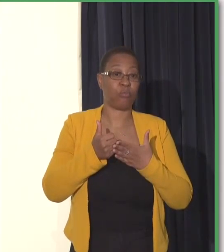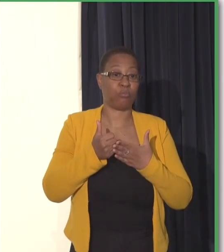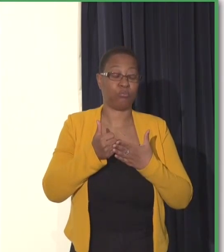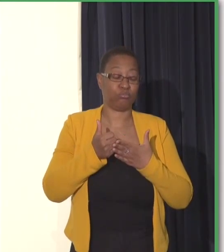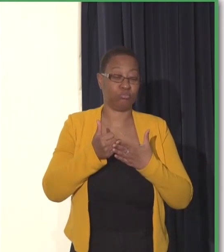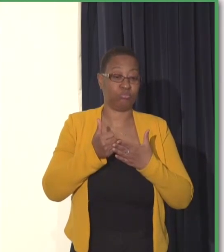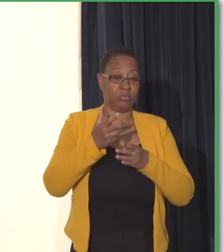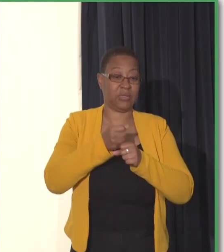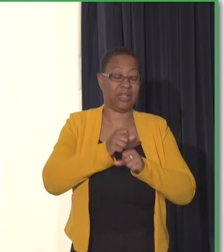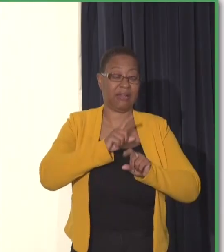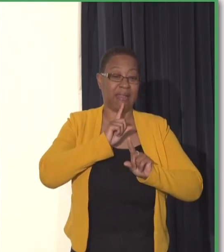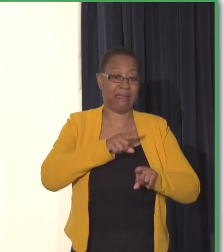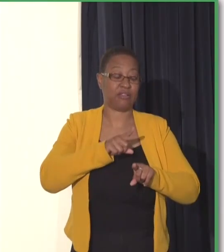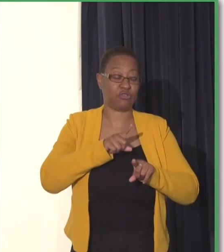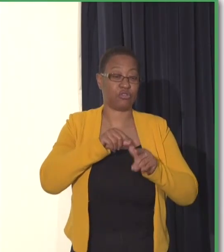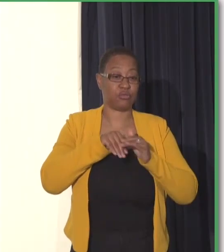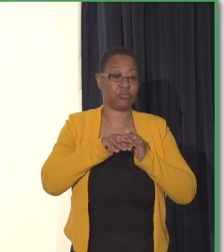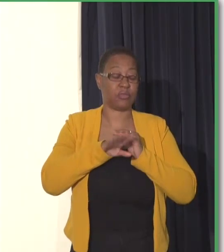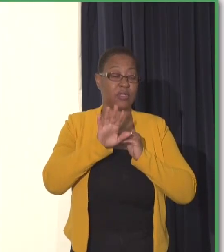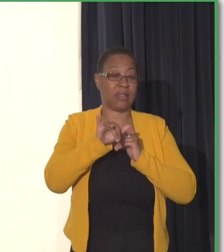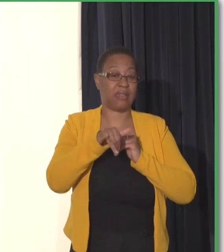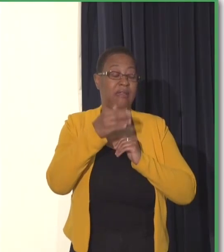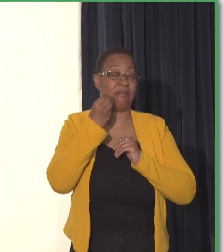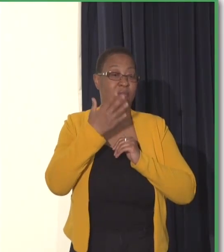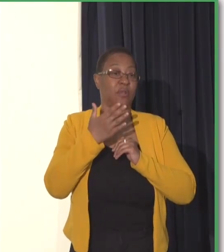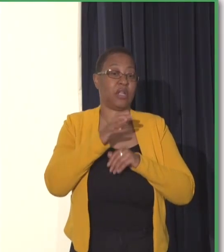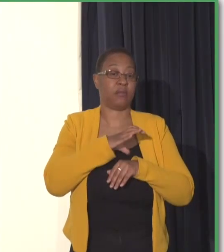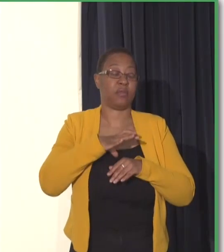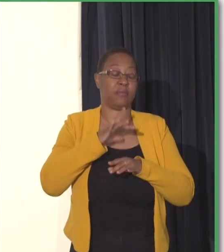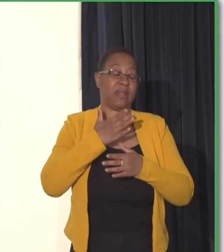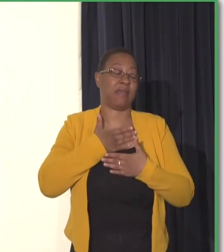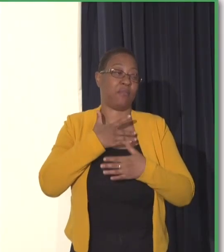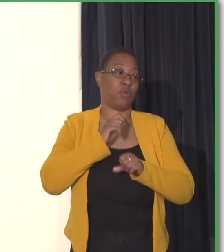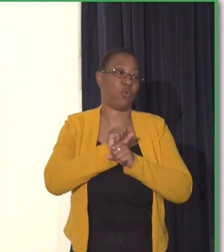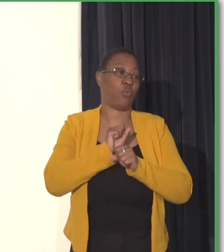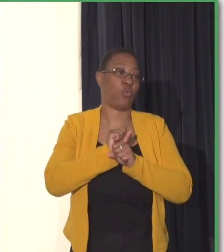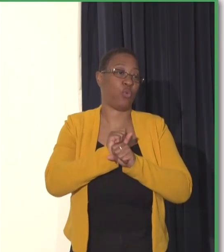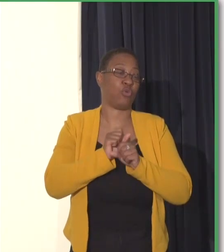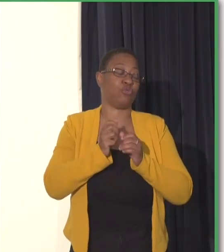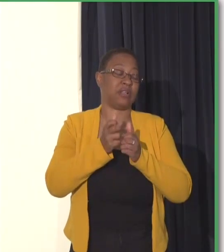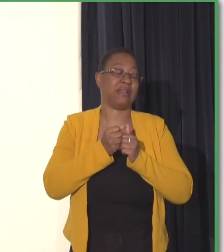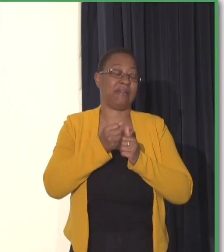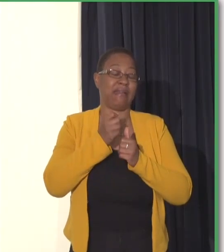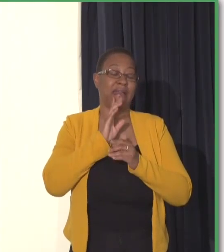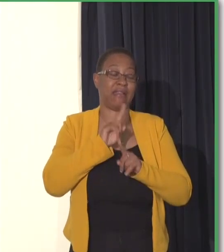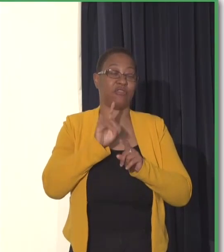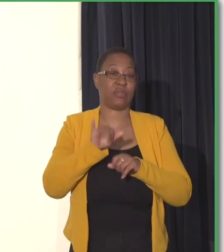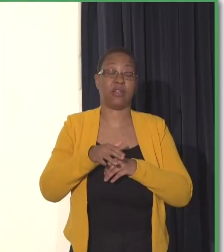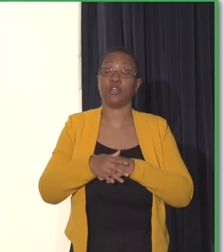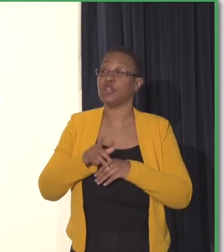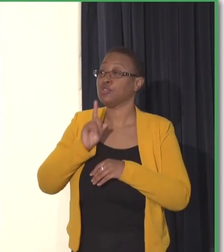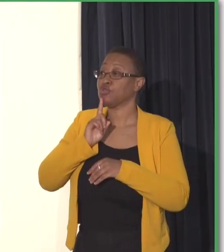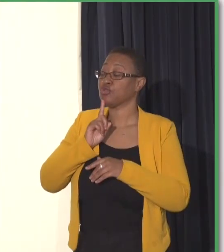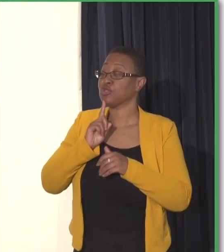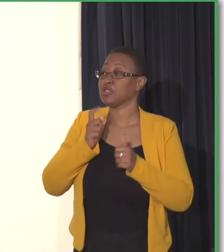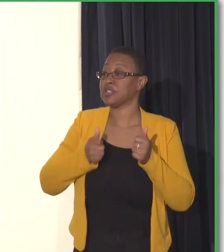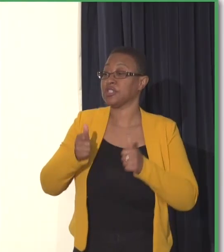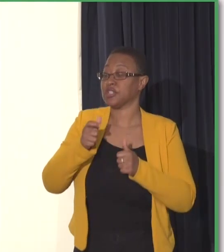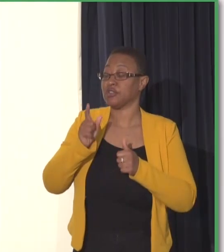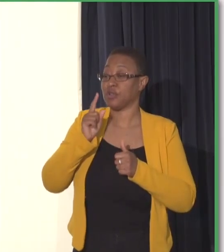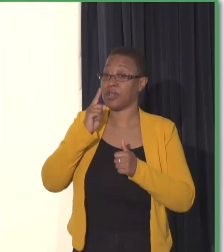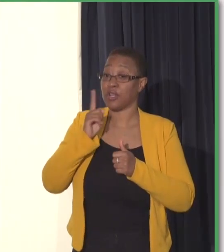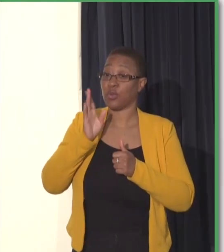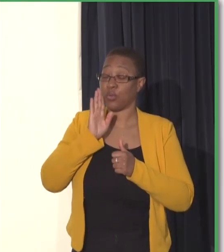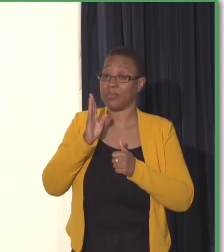answers on any of those things, Commissioner. Be happy to work to get some answers. Sure. Chief, you think you will be able